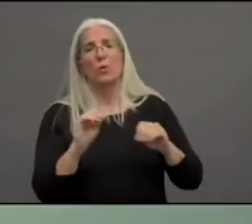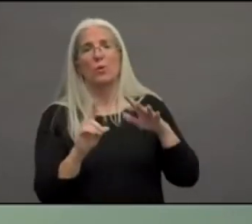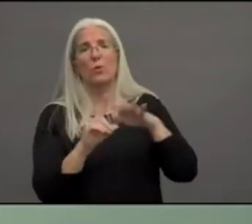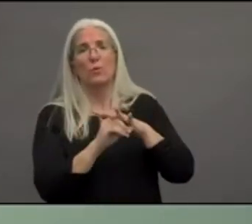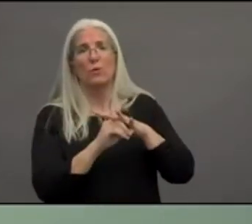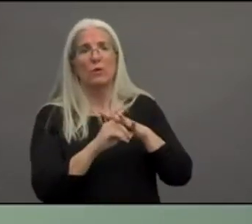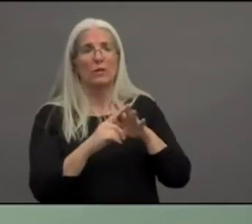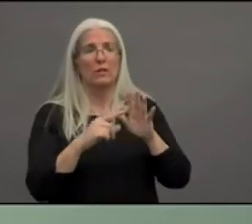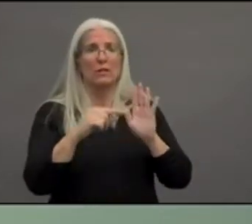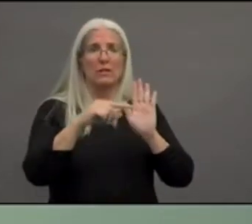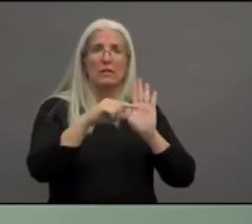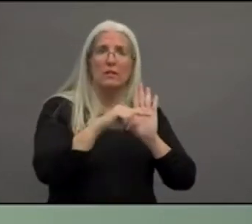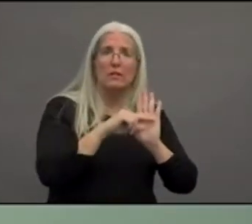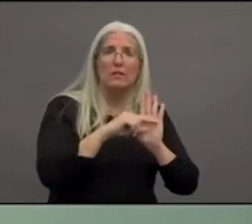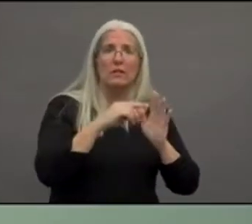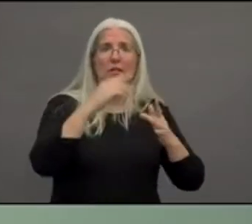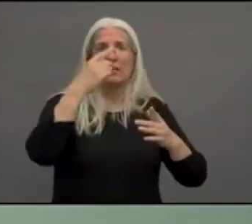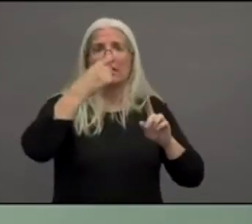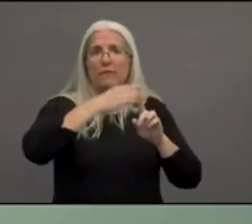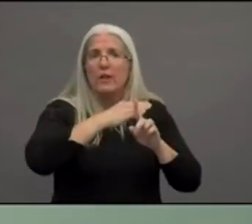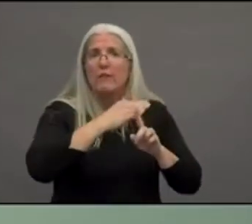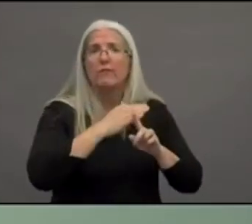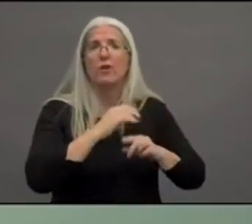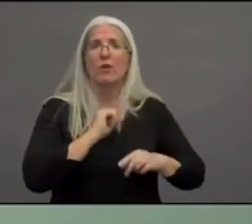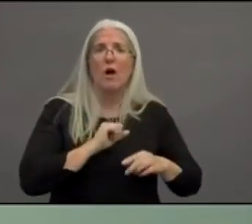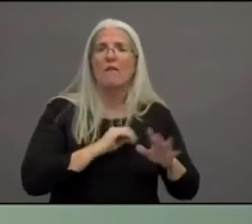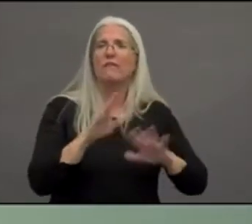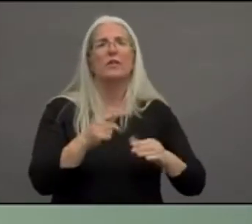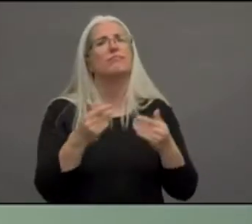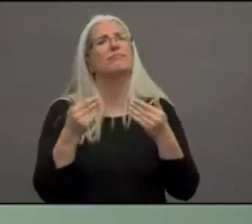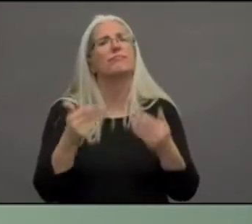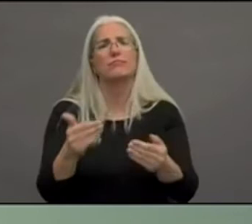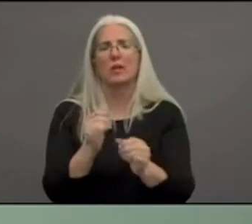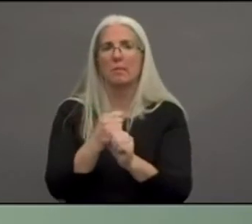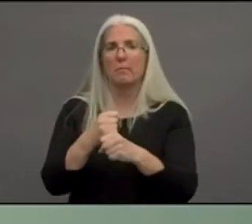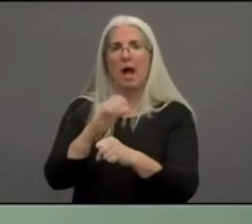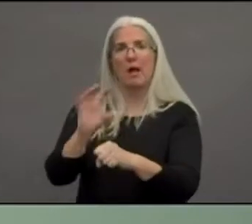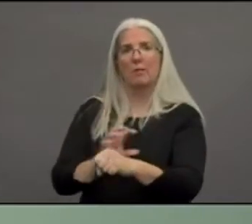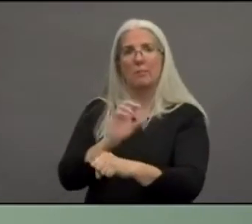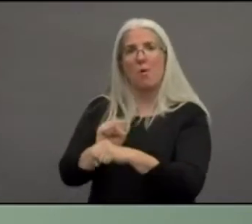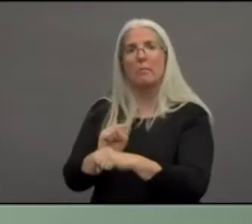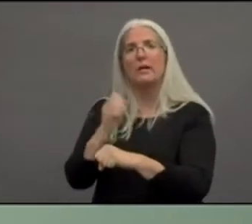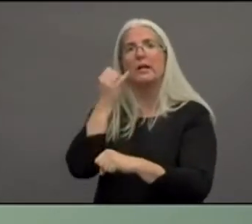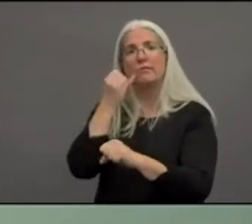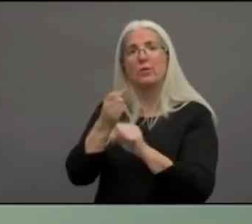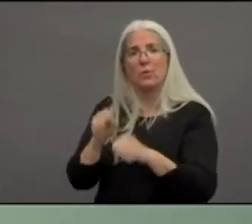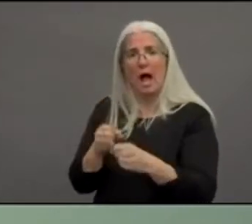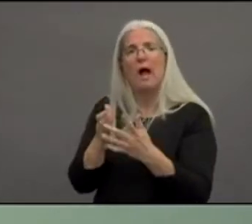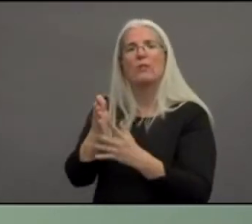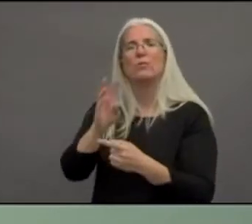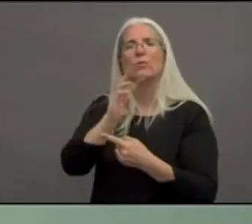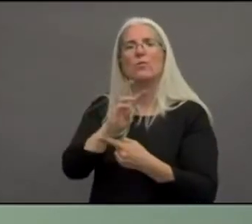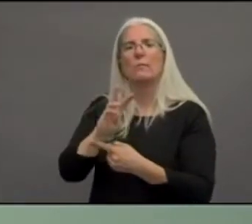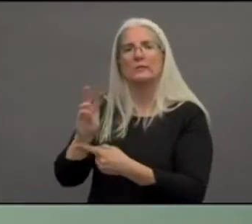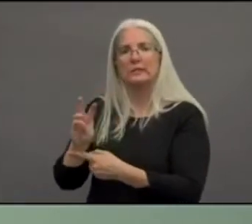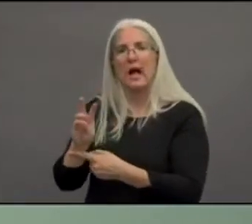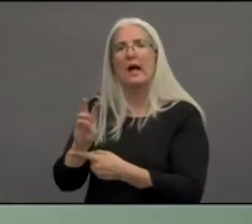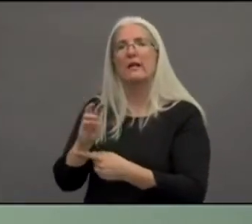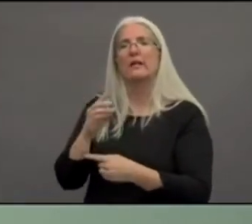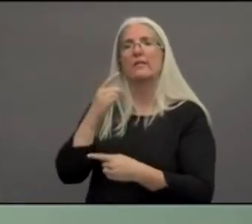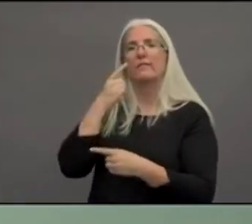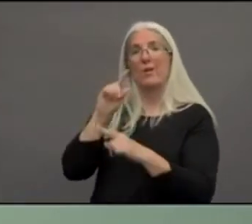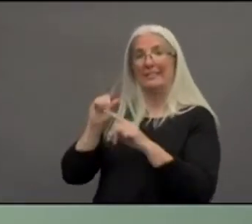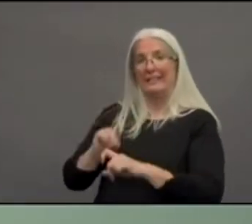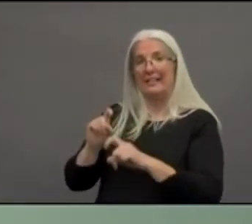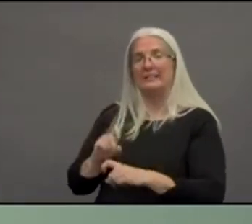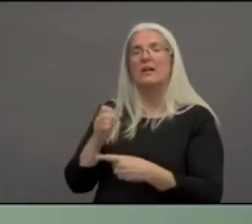sites. You can make an appointment ahead of time through the website portal for testing, or you can